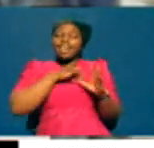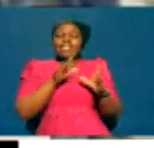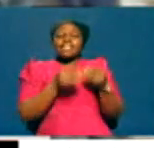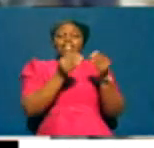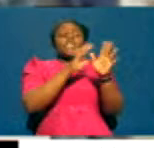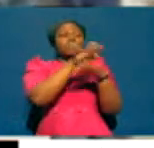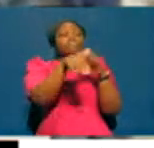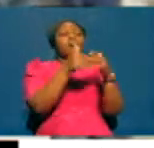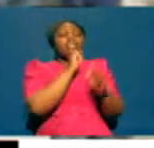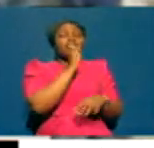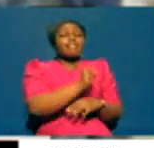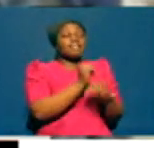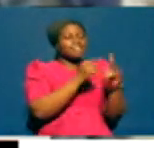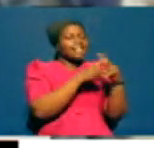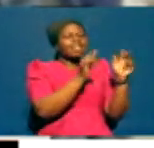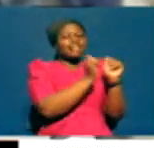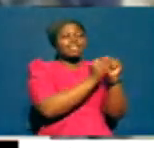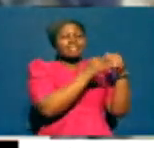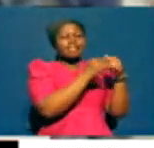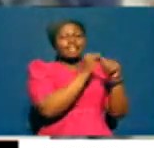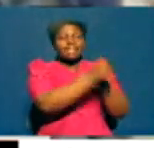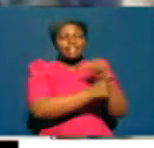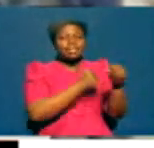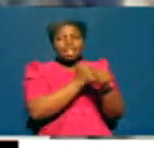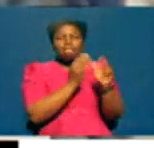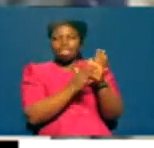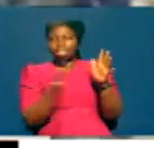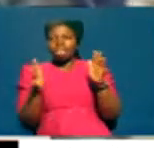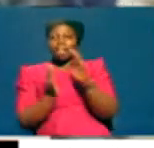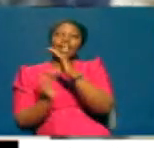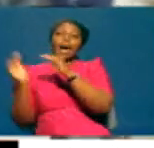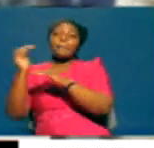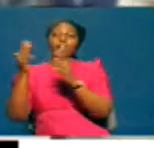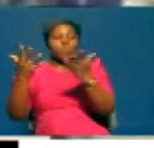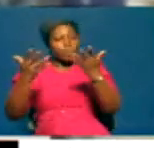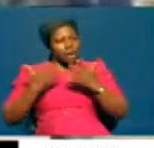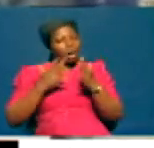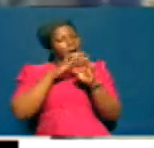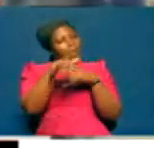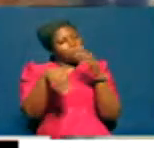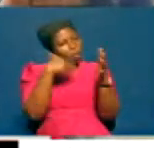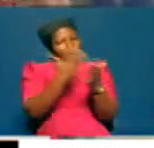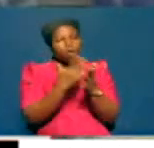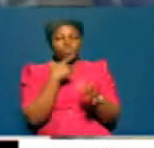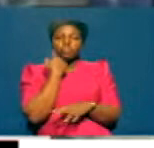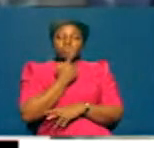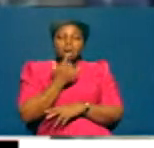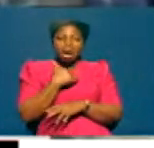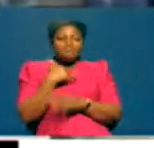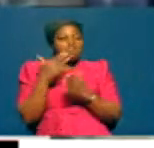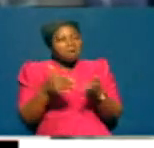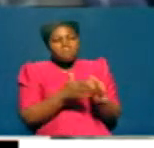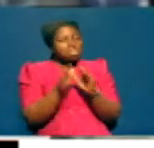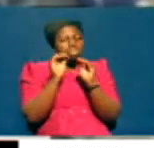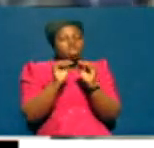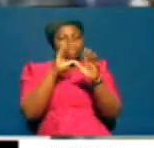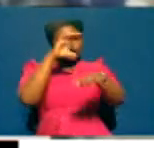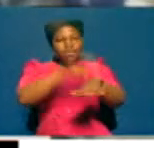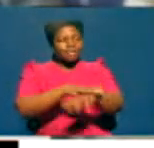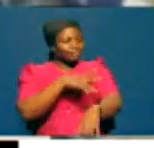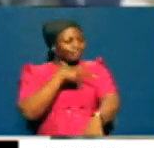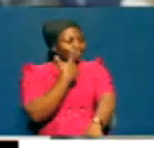ages from 18 years and above. So we are welcoming everybody who did not have an opportunity to get the vaccine to